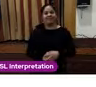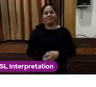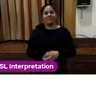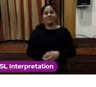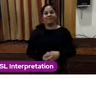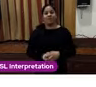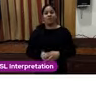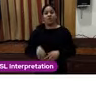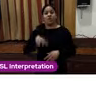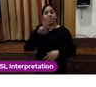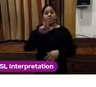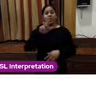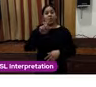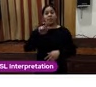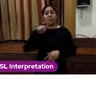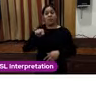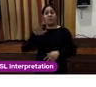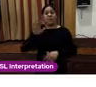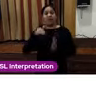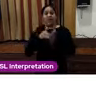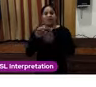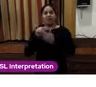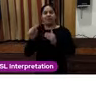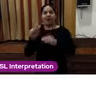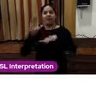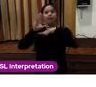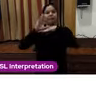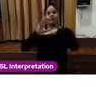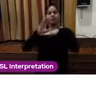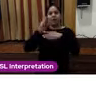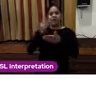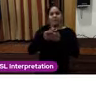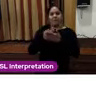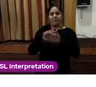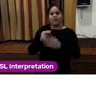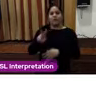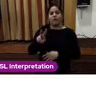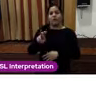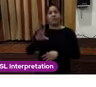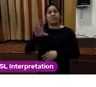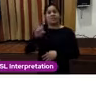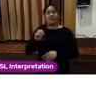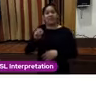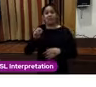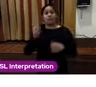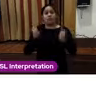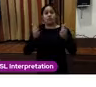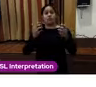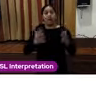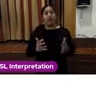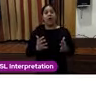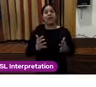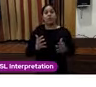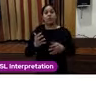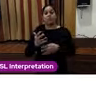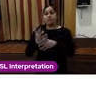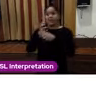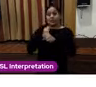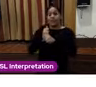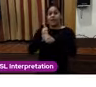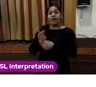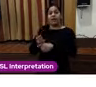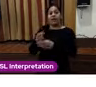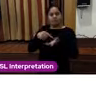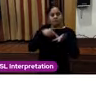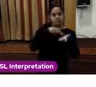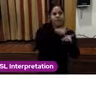$31.5 million in debt reduction. Over 250 counties are receiving some form of debt relief, and